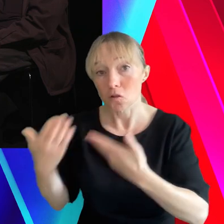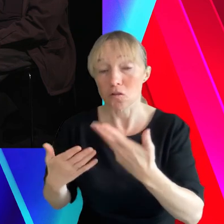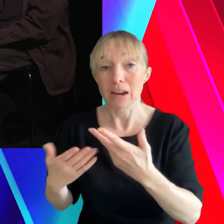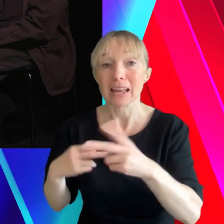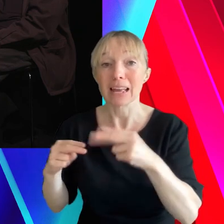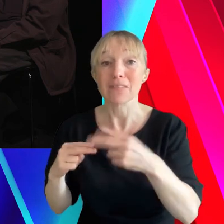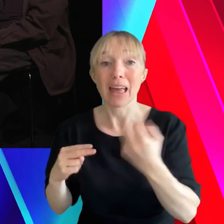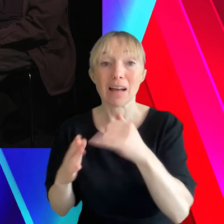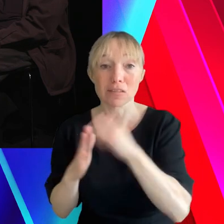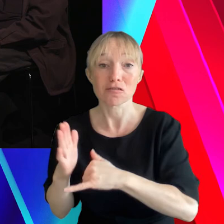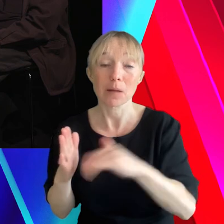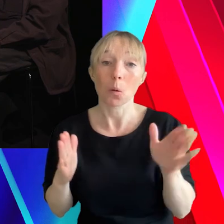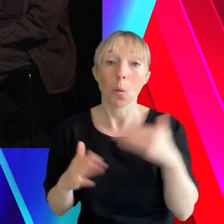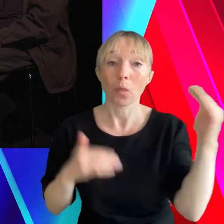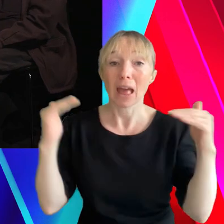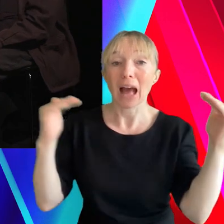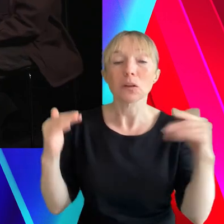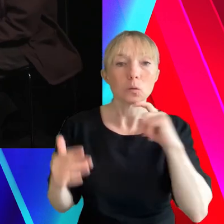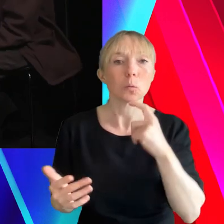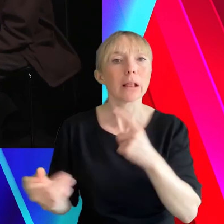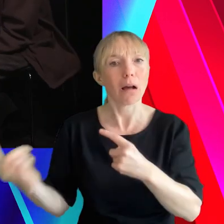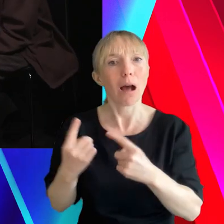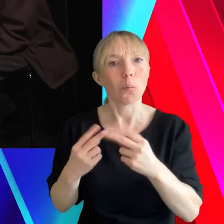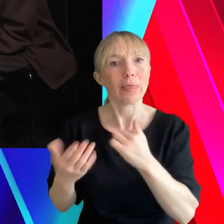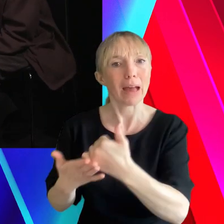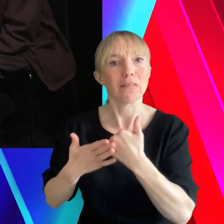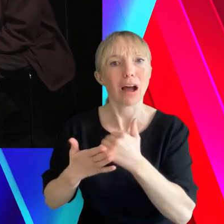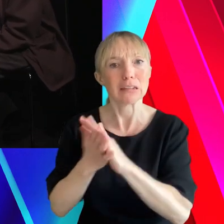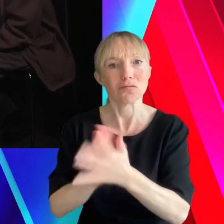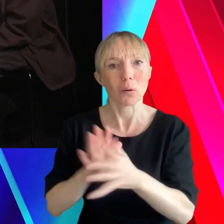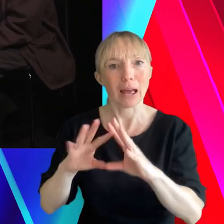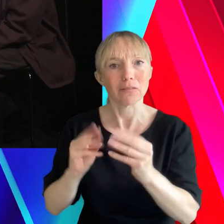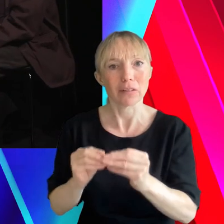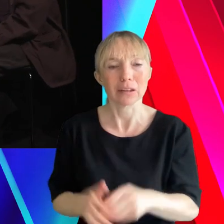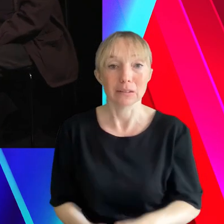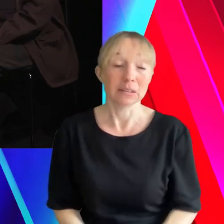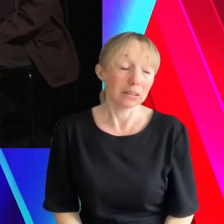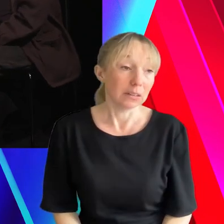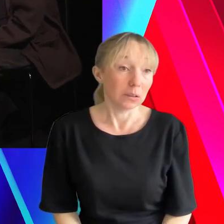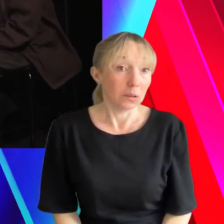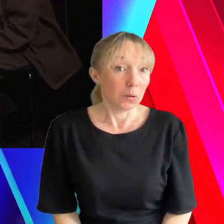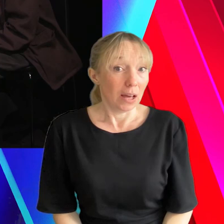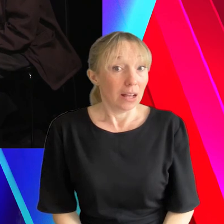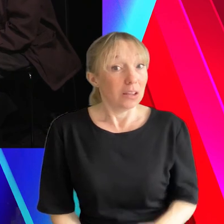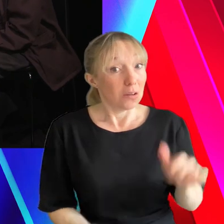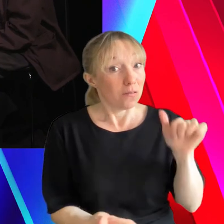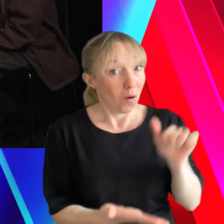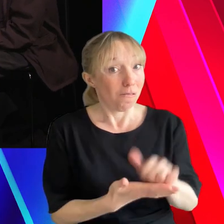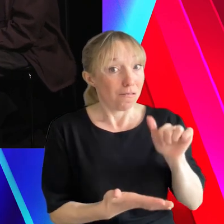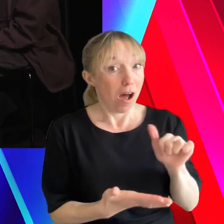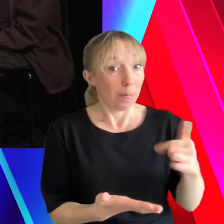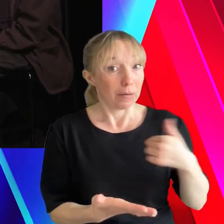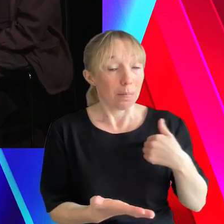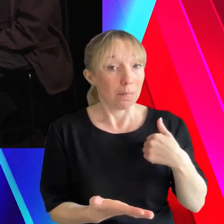all the adults around them will come and with their own advice and ruin it all. Yes, well, you've confirmed